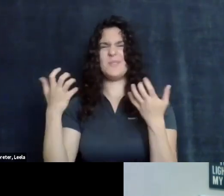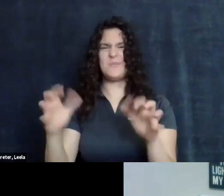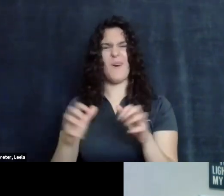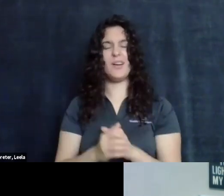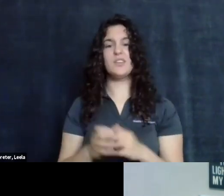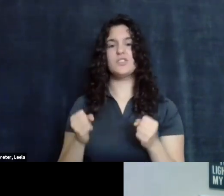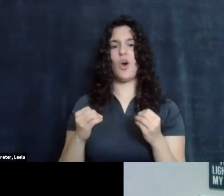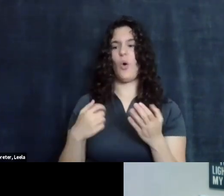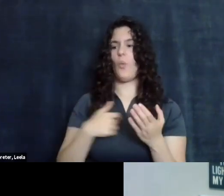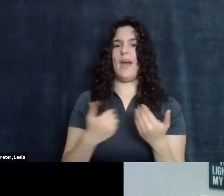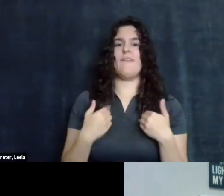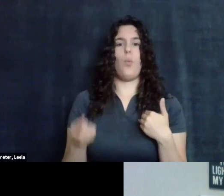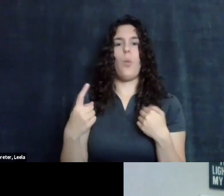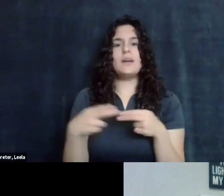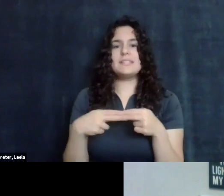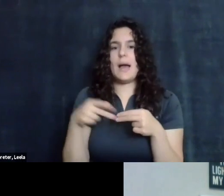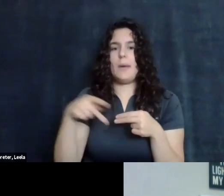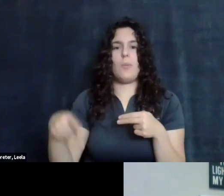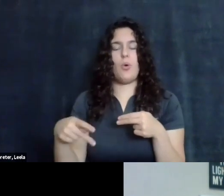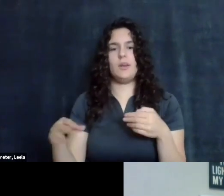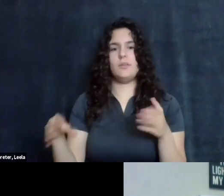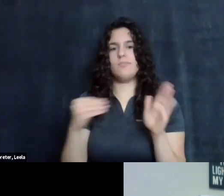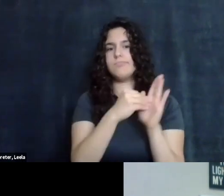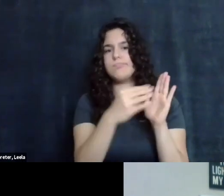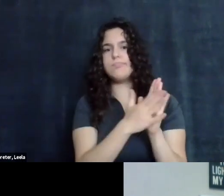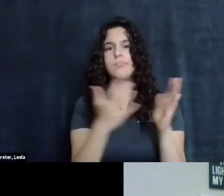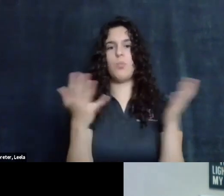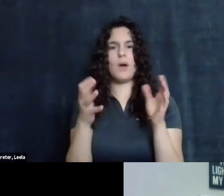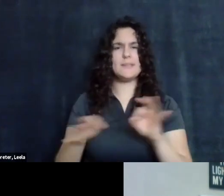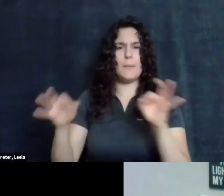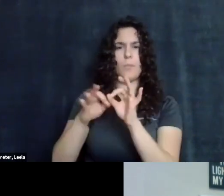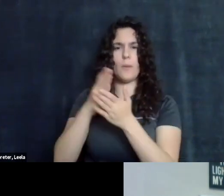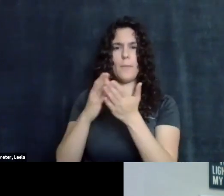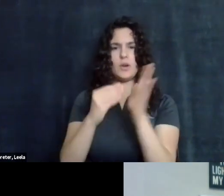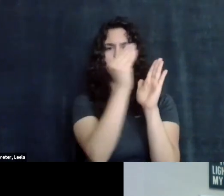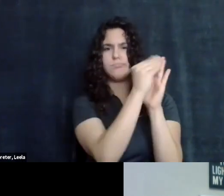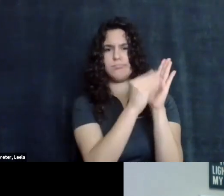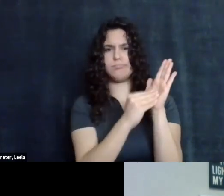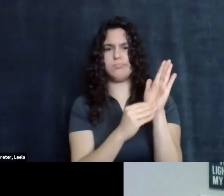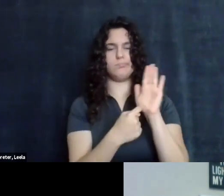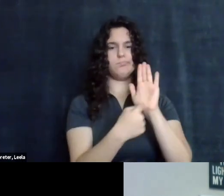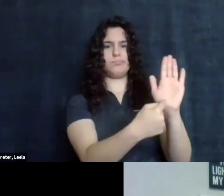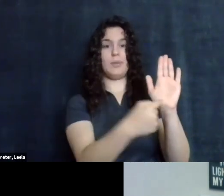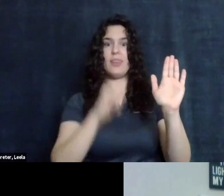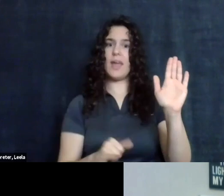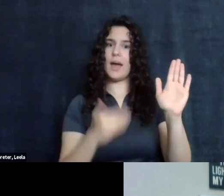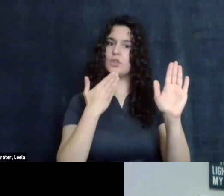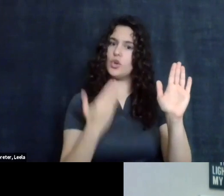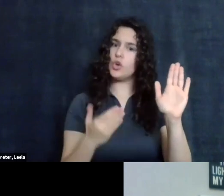one PowerPoint slide with the salient aspects. And these have been instrumental in getting these